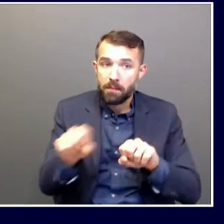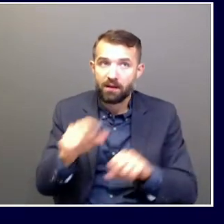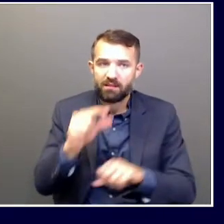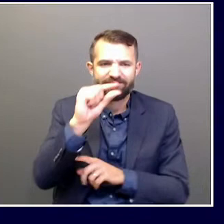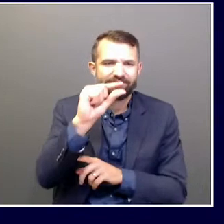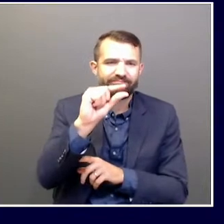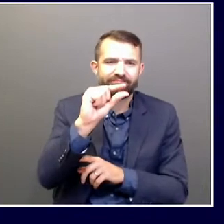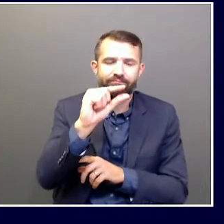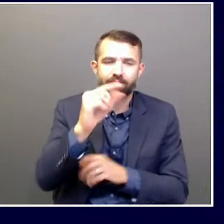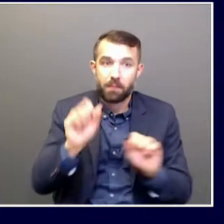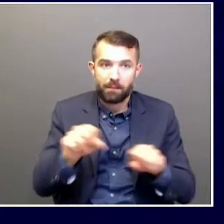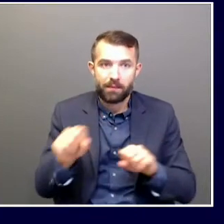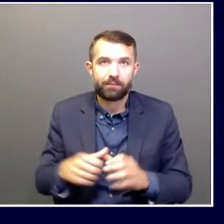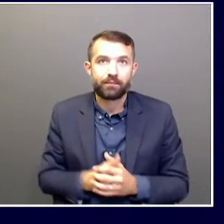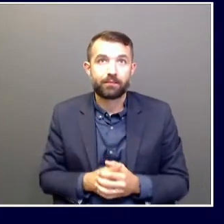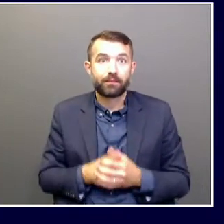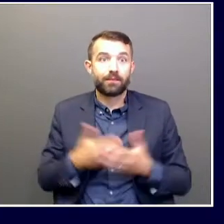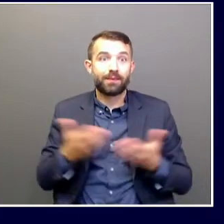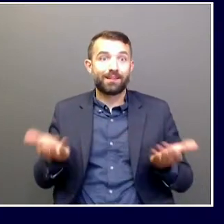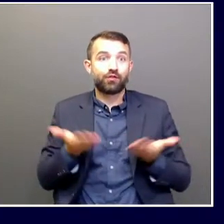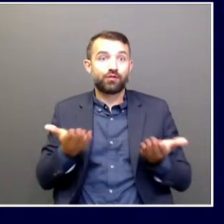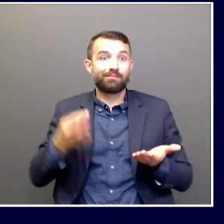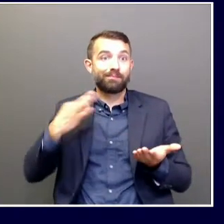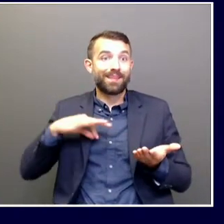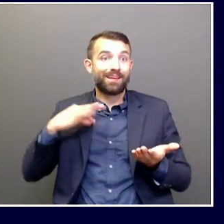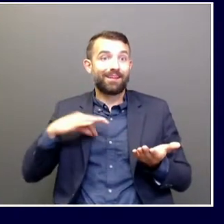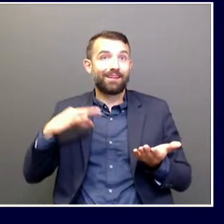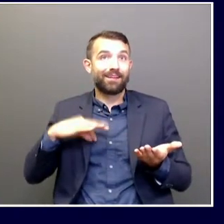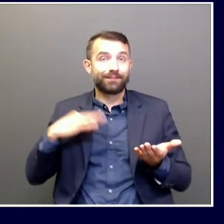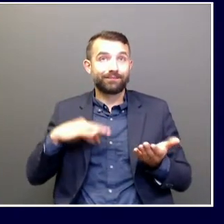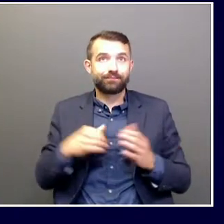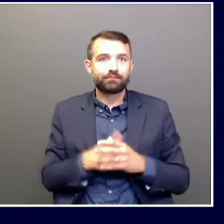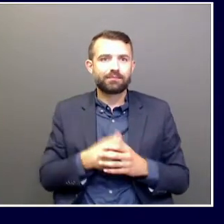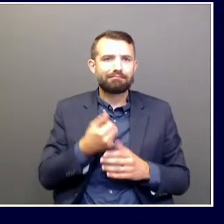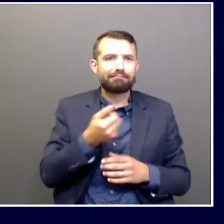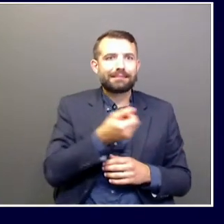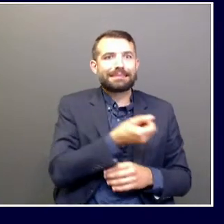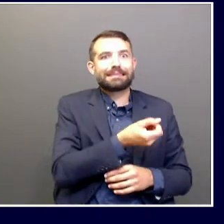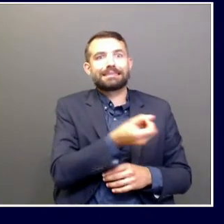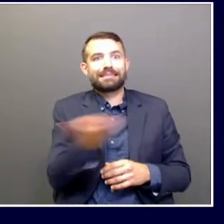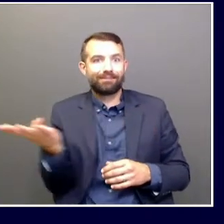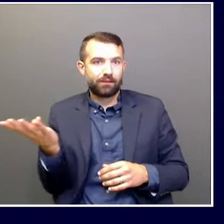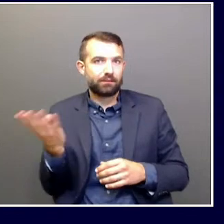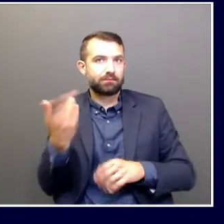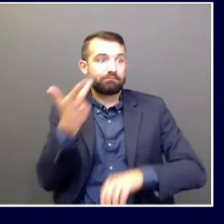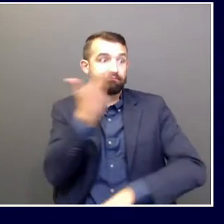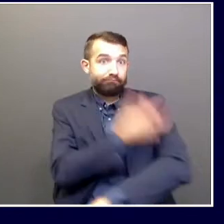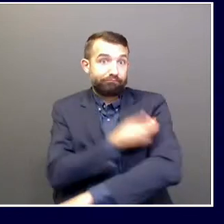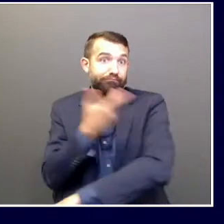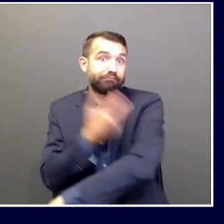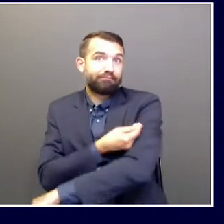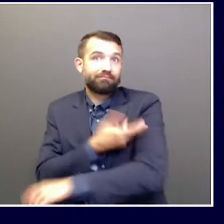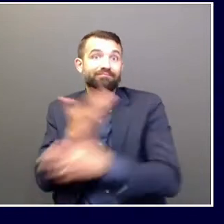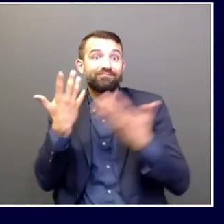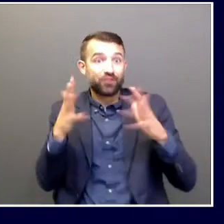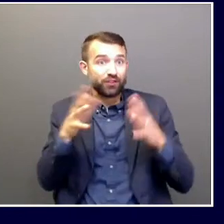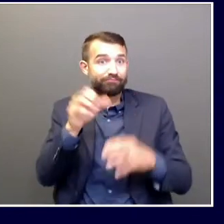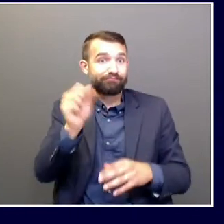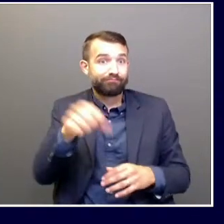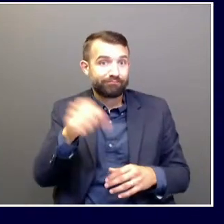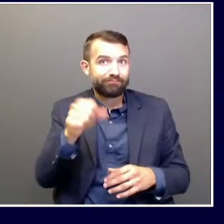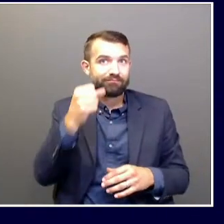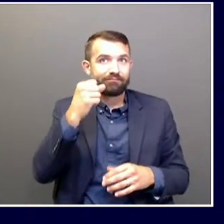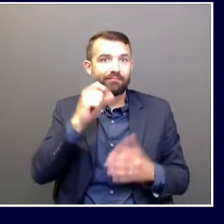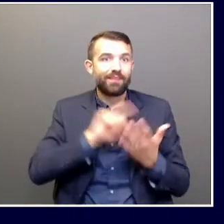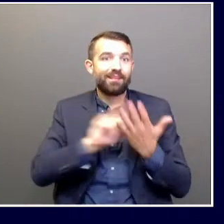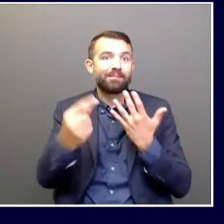cases that require hospitalization, and it is an uncommon thing, but an uncommon thing that happens at